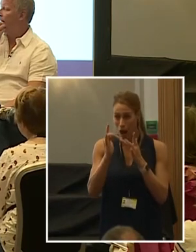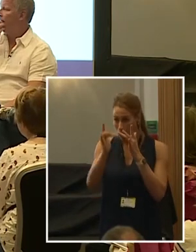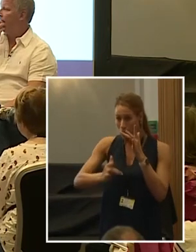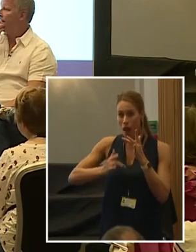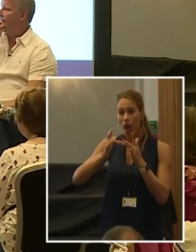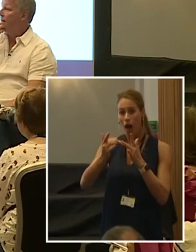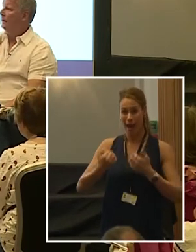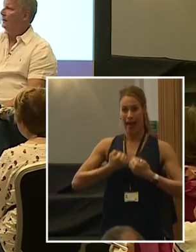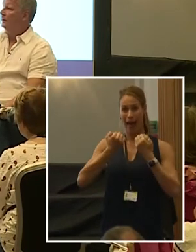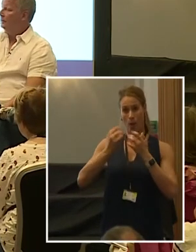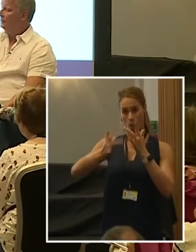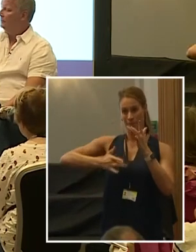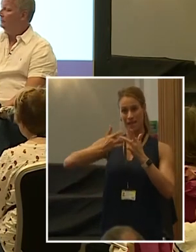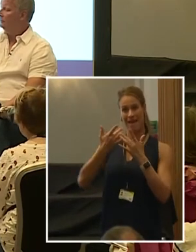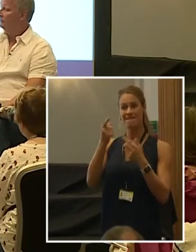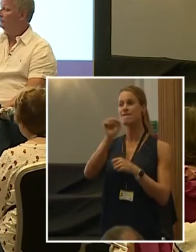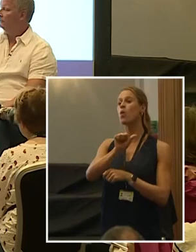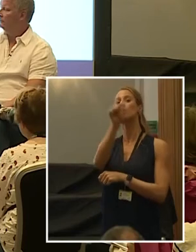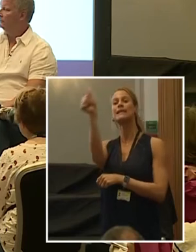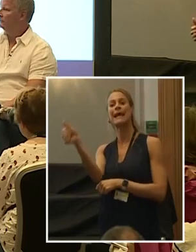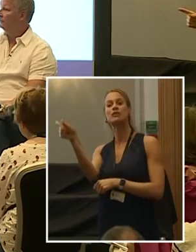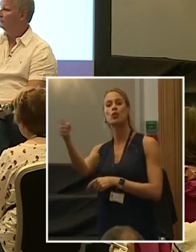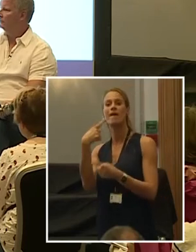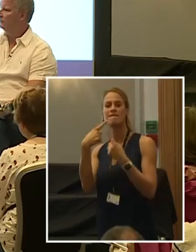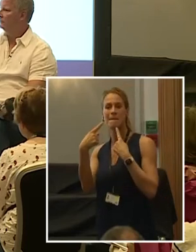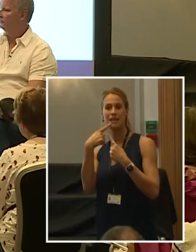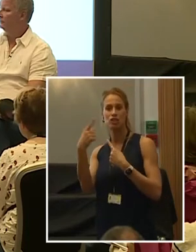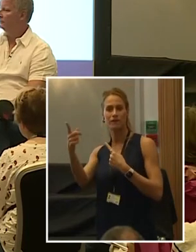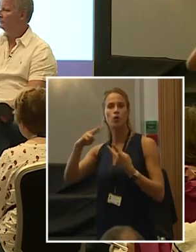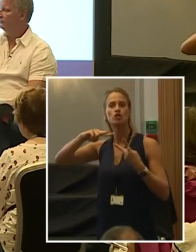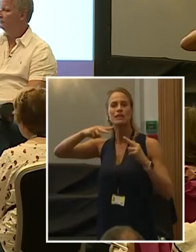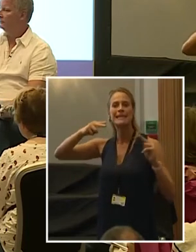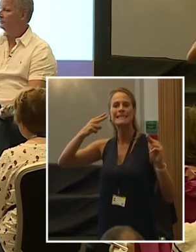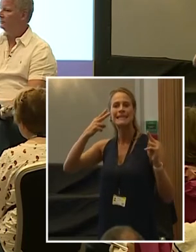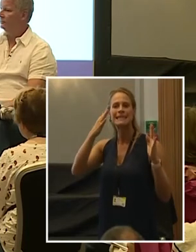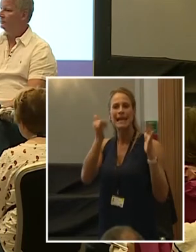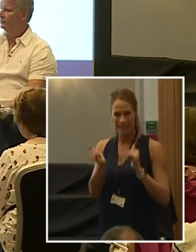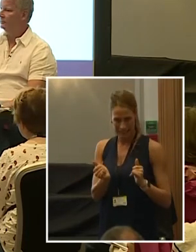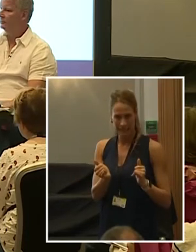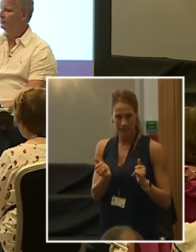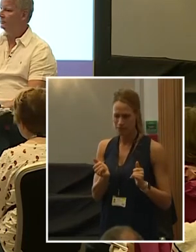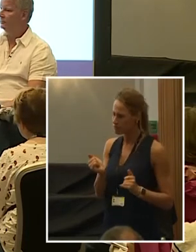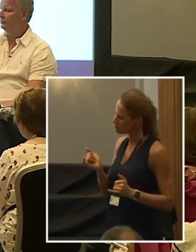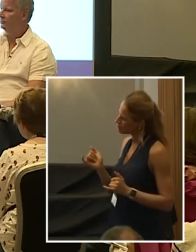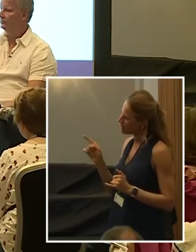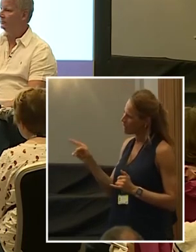about that next door. How often do you have to turn people away after screening?